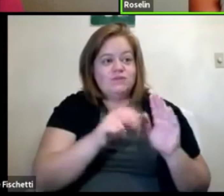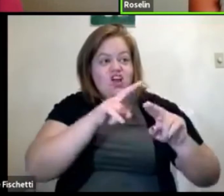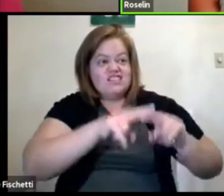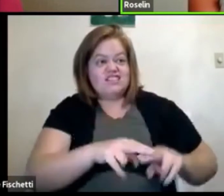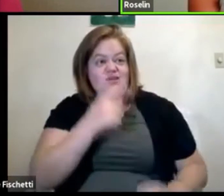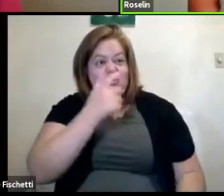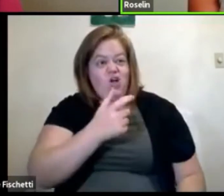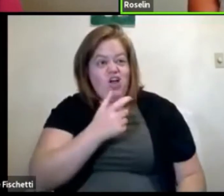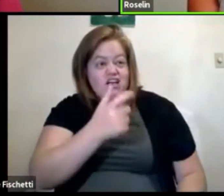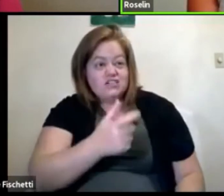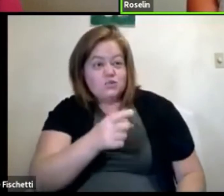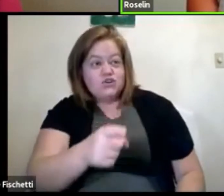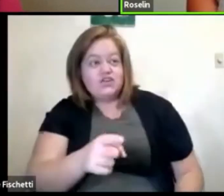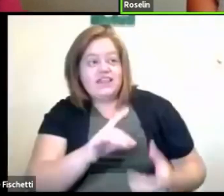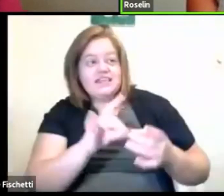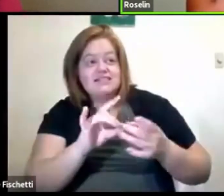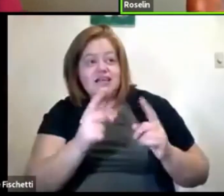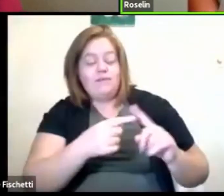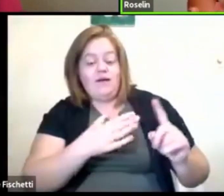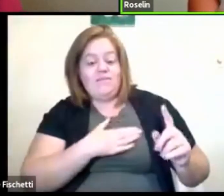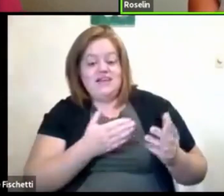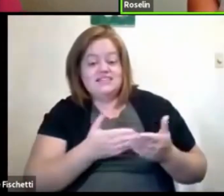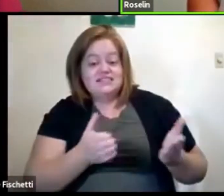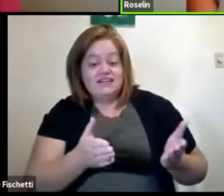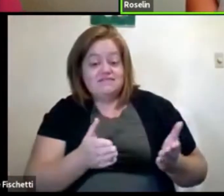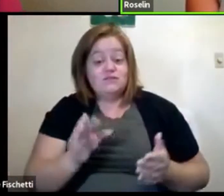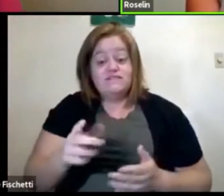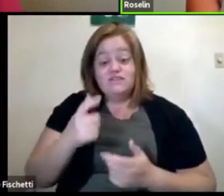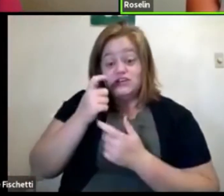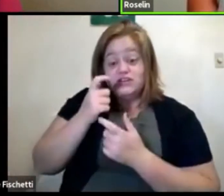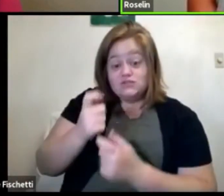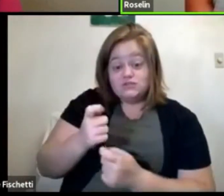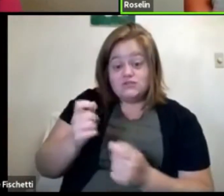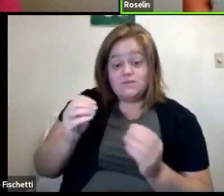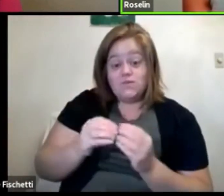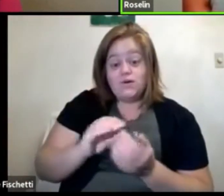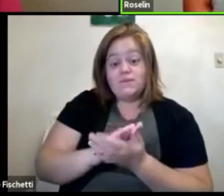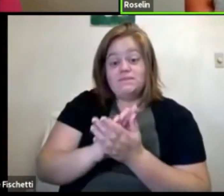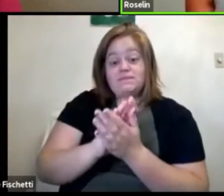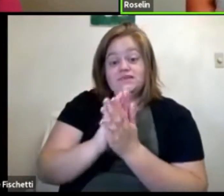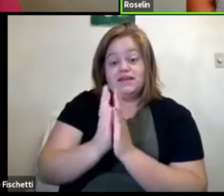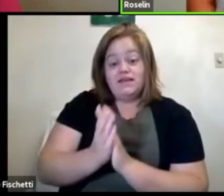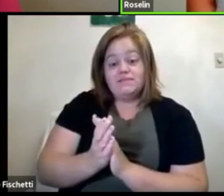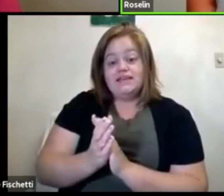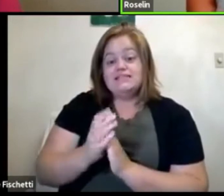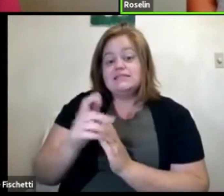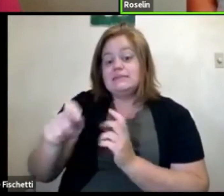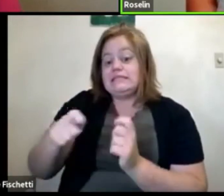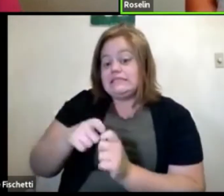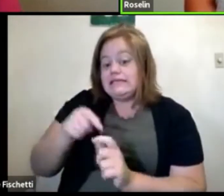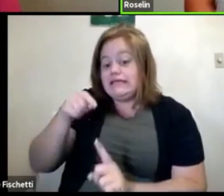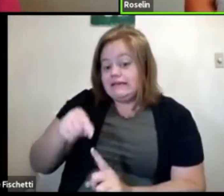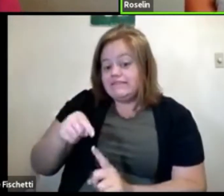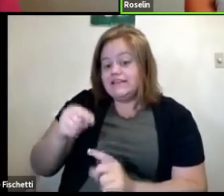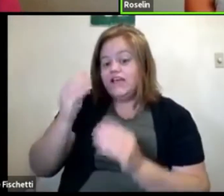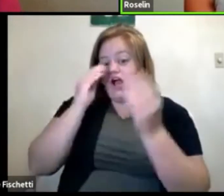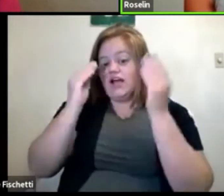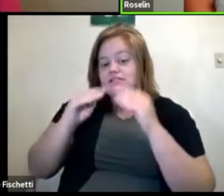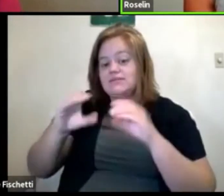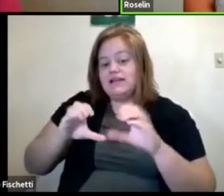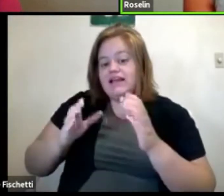what people say. So if you're interested in becoming a cosmetic chemist, you can do a lot